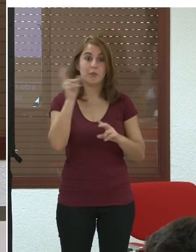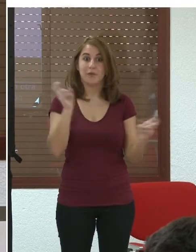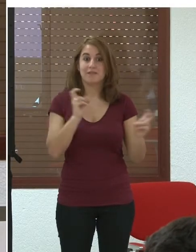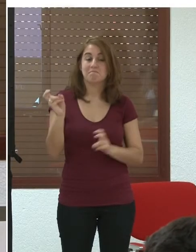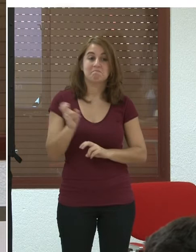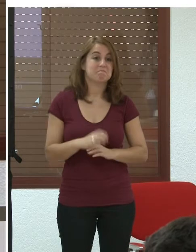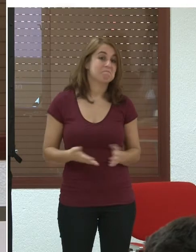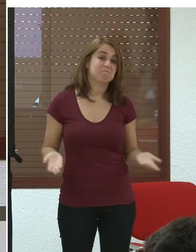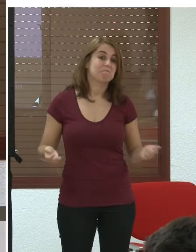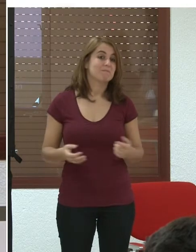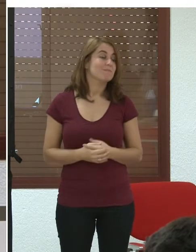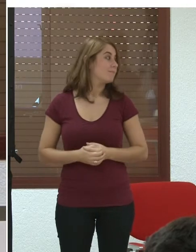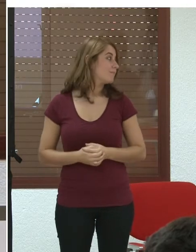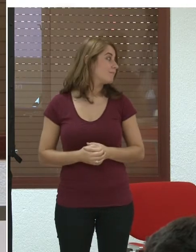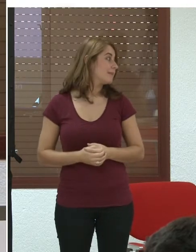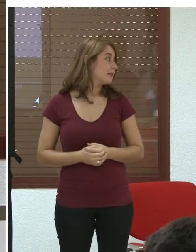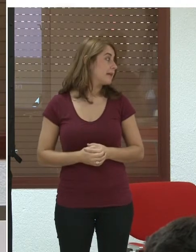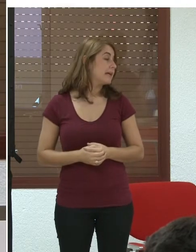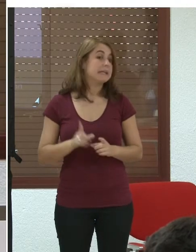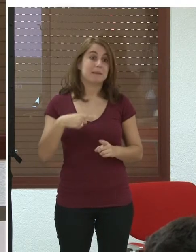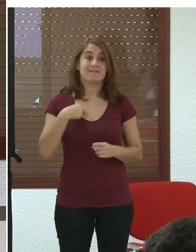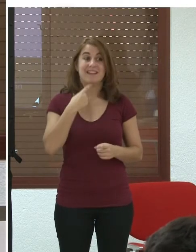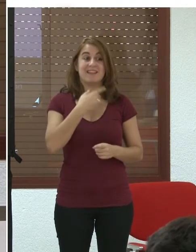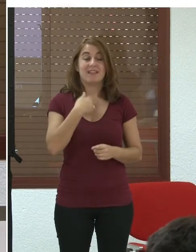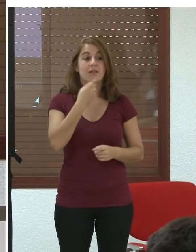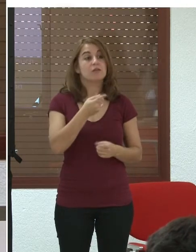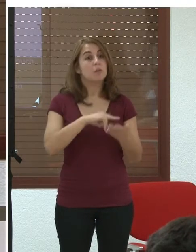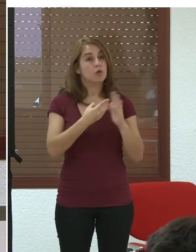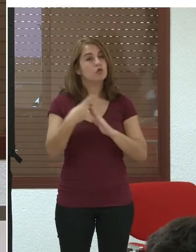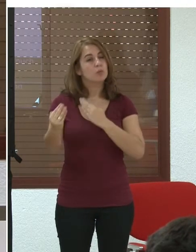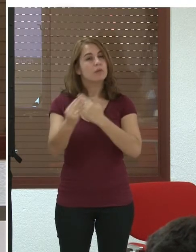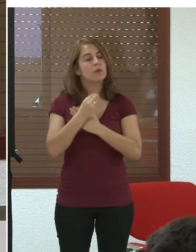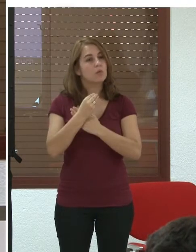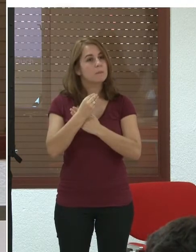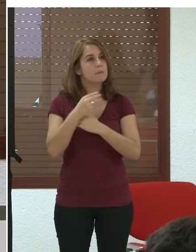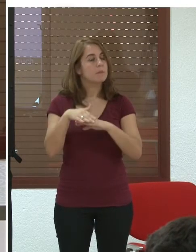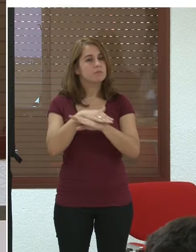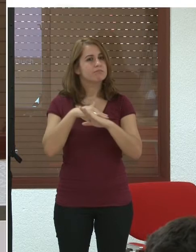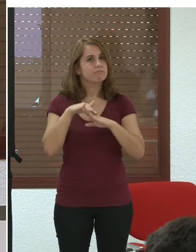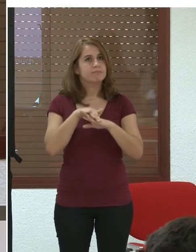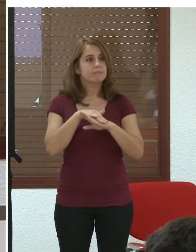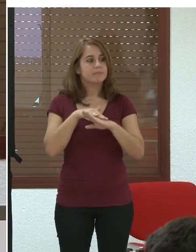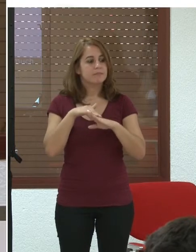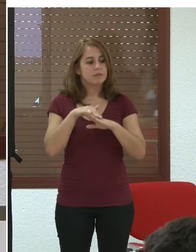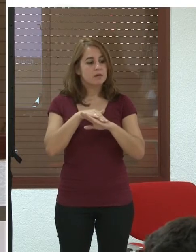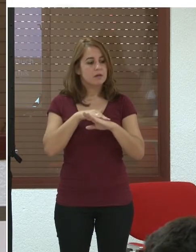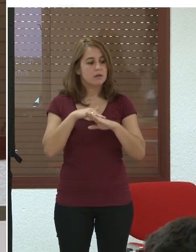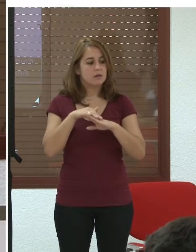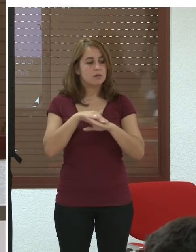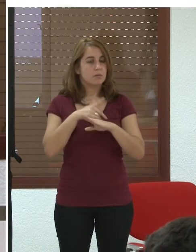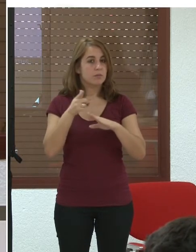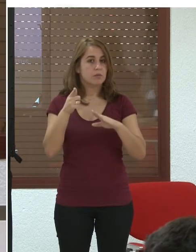I had to say. Thank you very much for your kind attention. And I just wanted to finish by saying that this project has been mainly